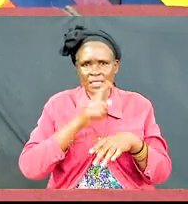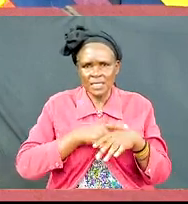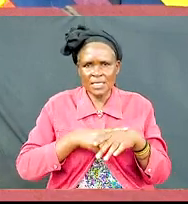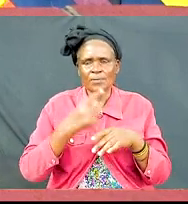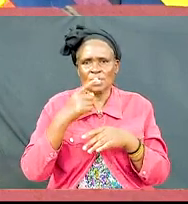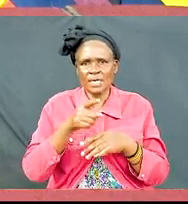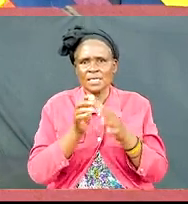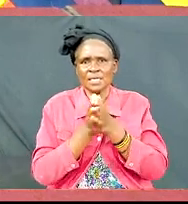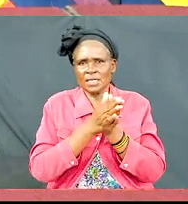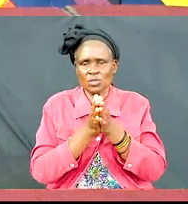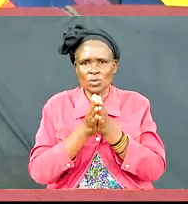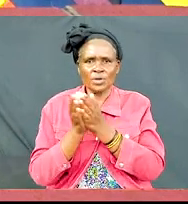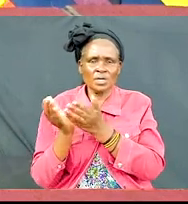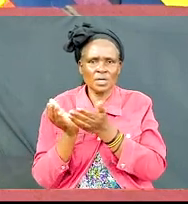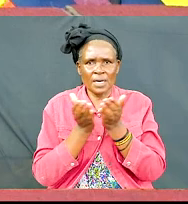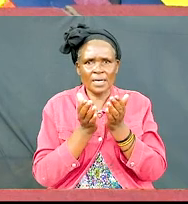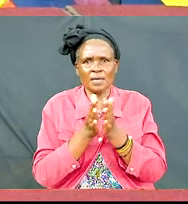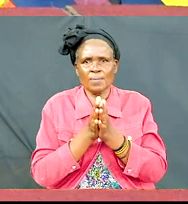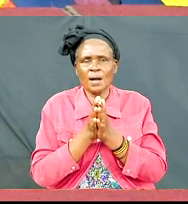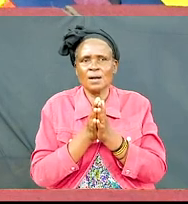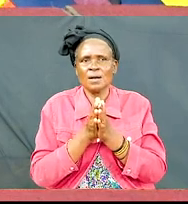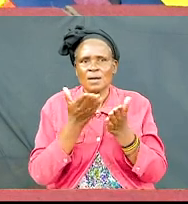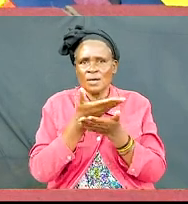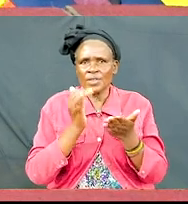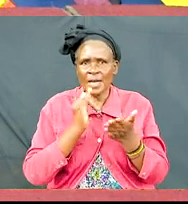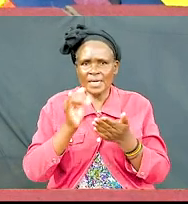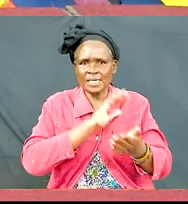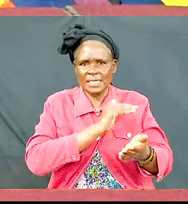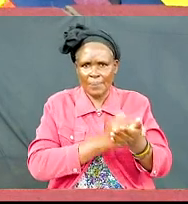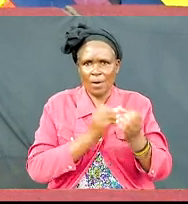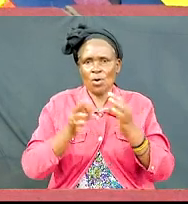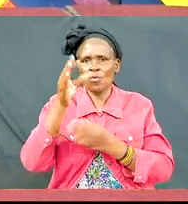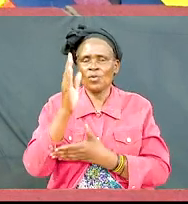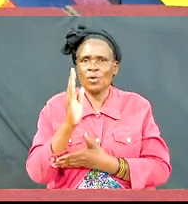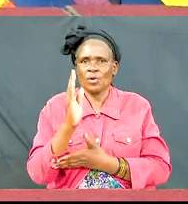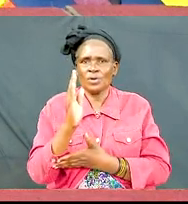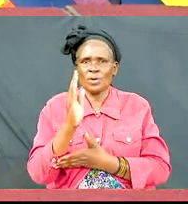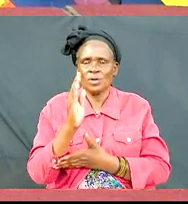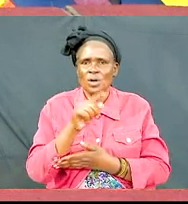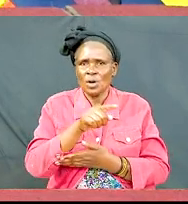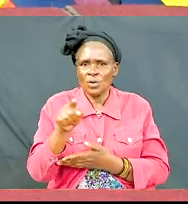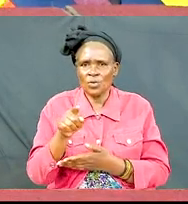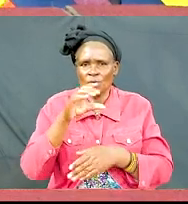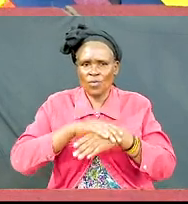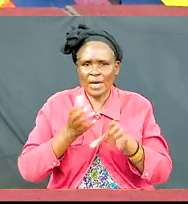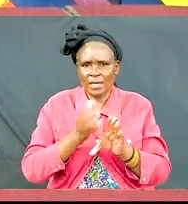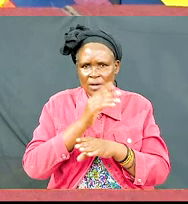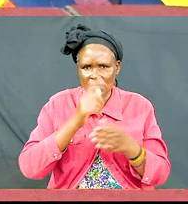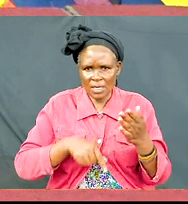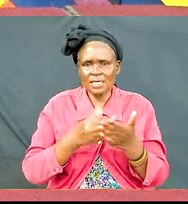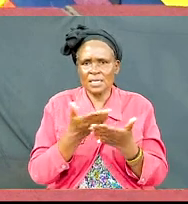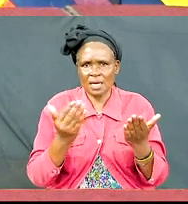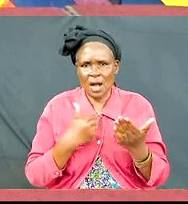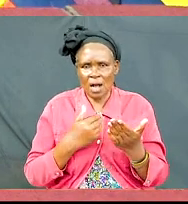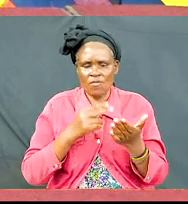of discouragement, there is the power of God. You find that between verse 1 and verse